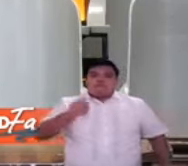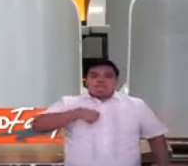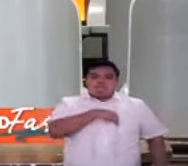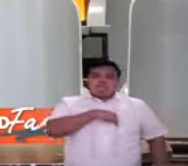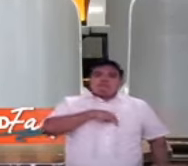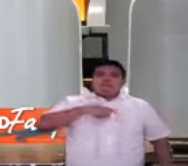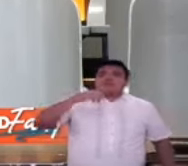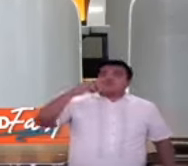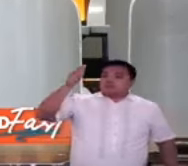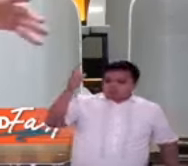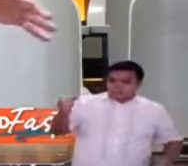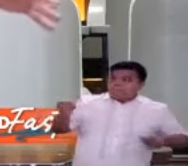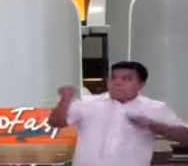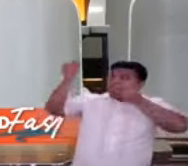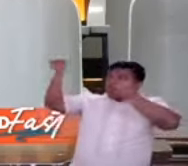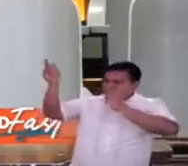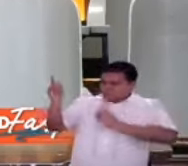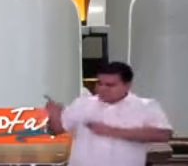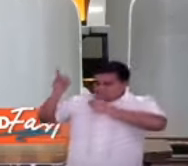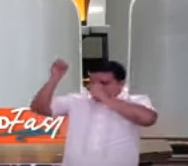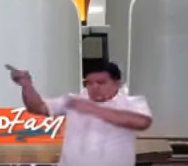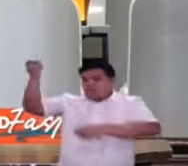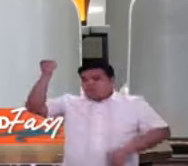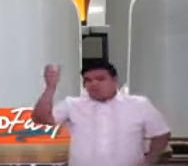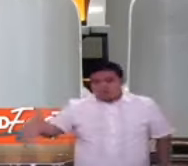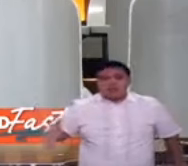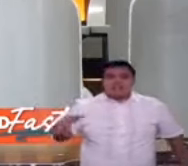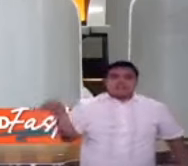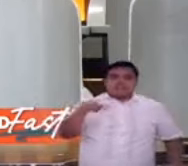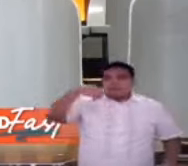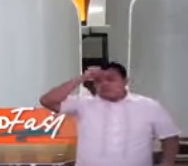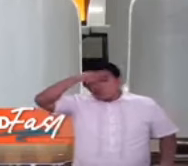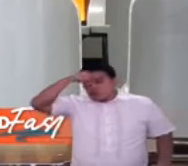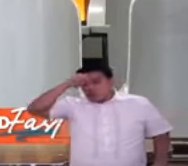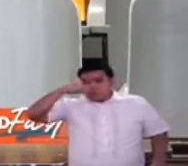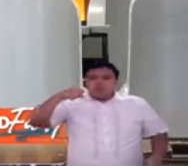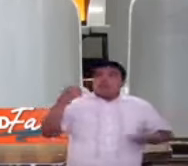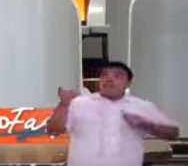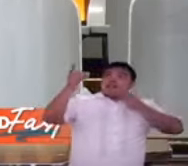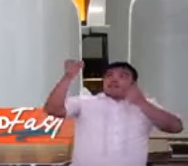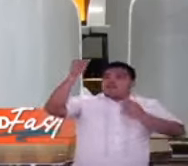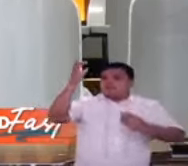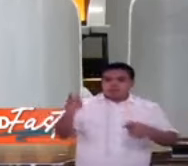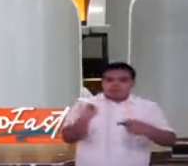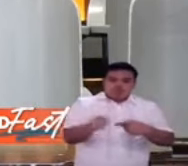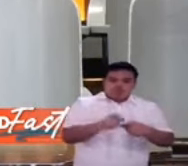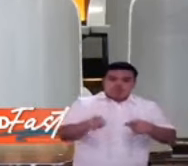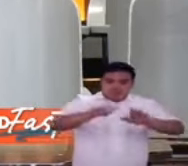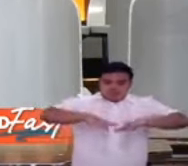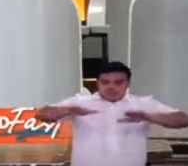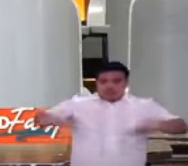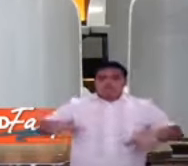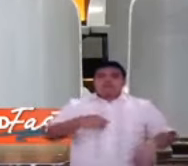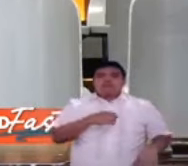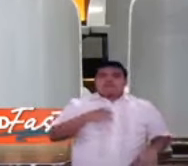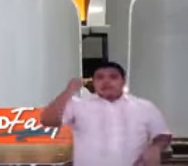us to dedicate our house, to dedicate, like in Solomon, the house of the Lord. And the idea of training our children